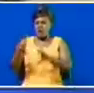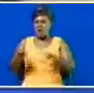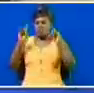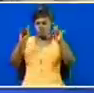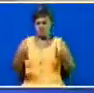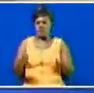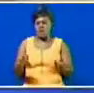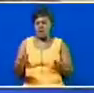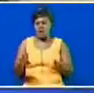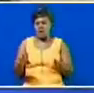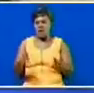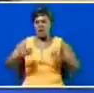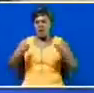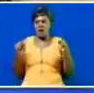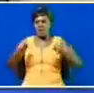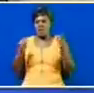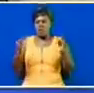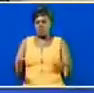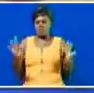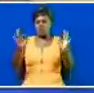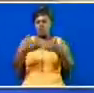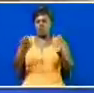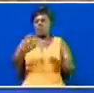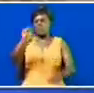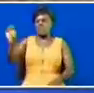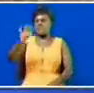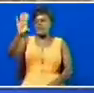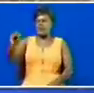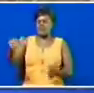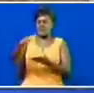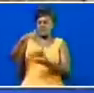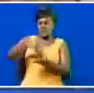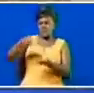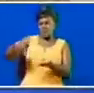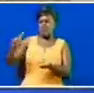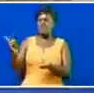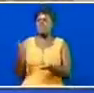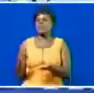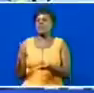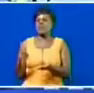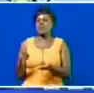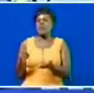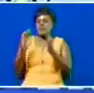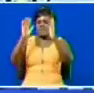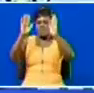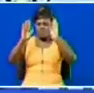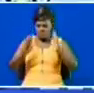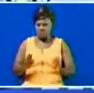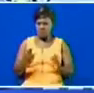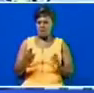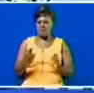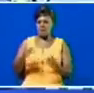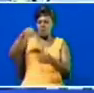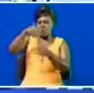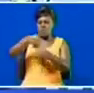So we're really pleased to be opening officially the East Africa Training Center here in Nairobi. This plays a very important role within